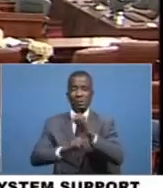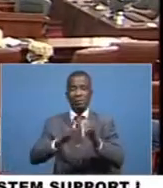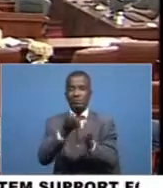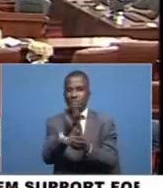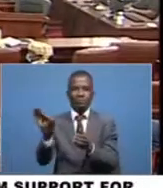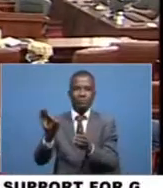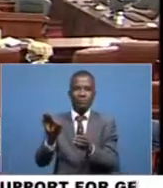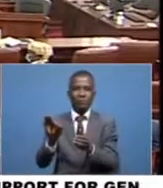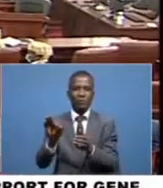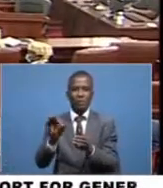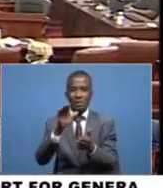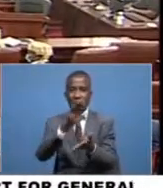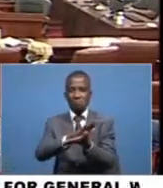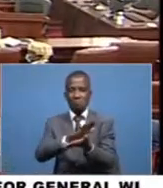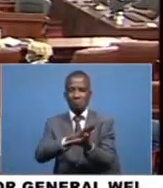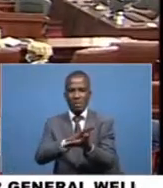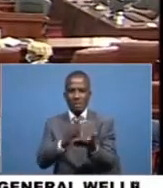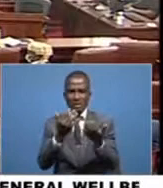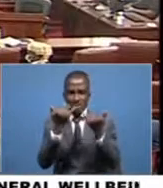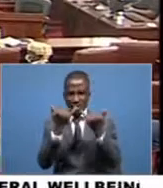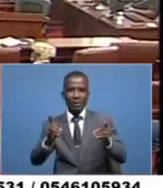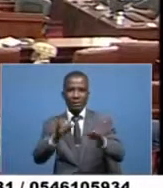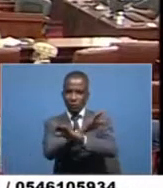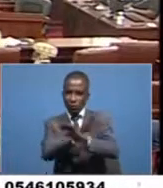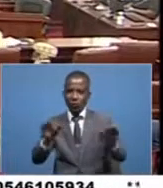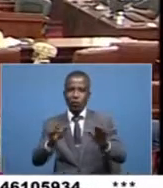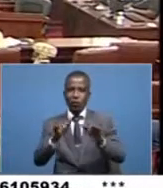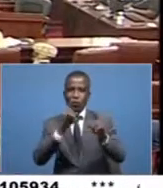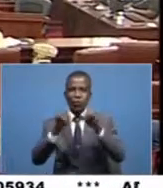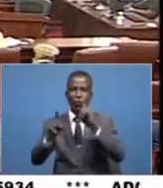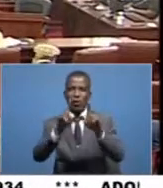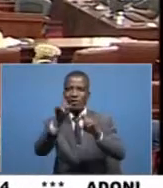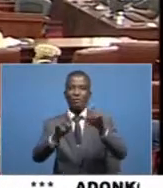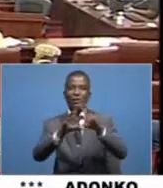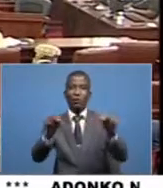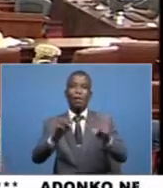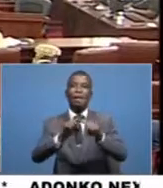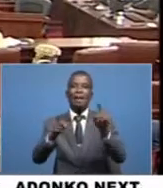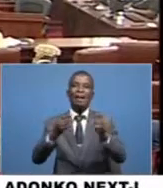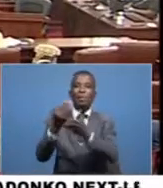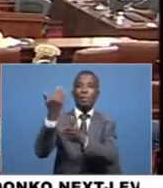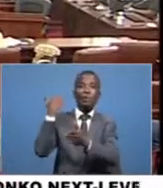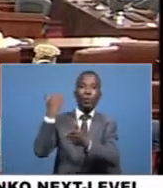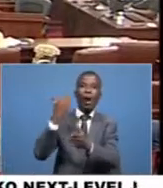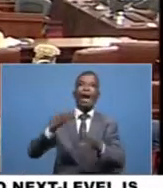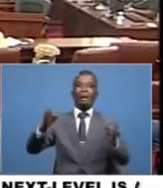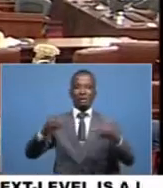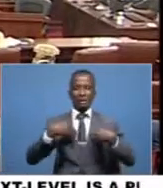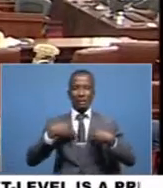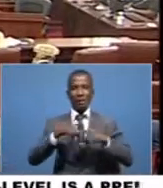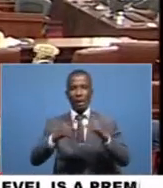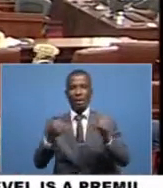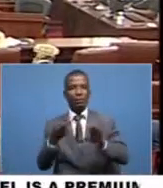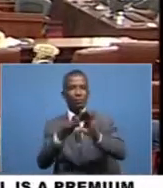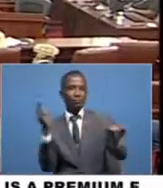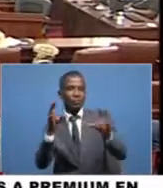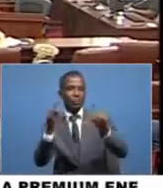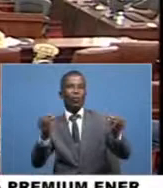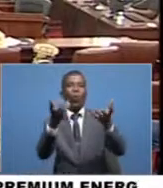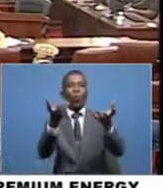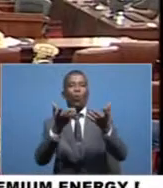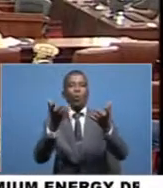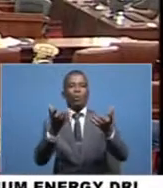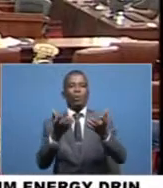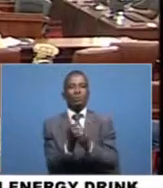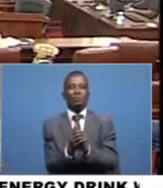expunged record. This is exactly the position though they are filed and served witness statements. The above rule also points to the fact that a